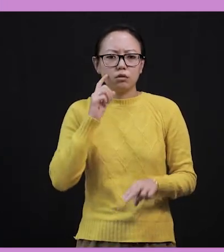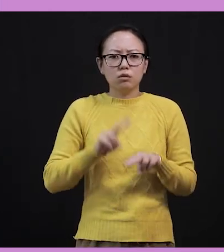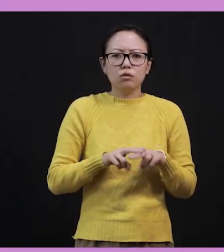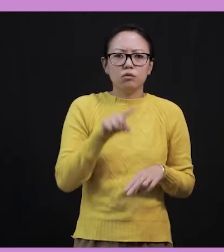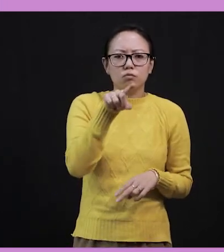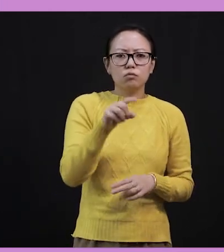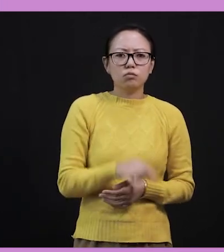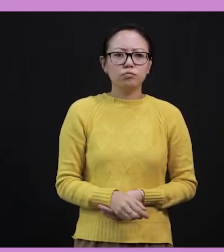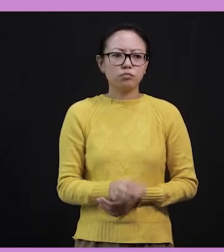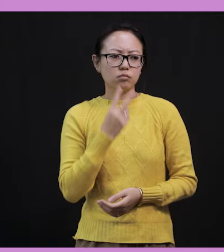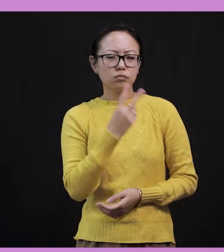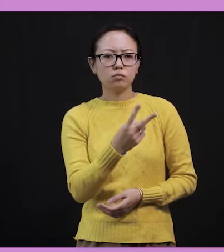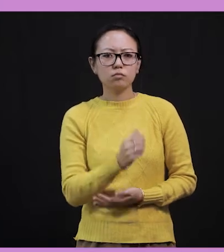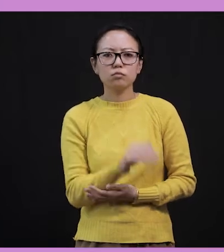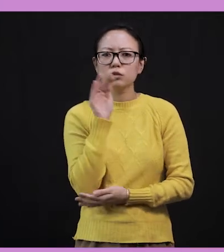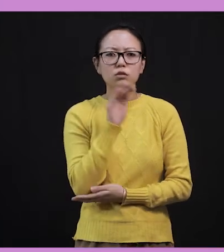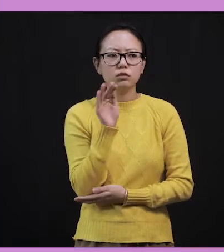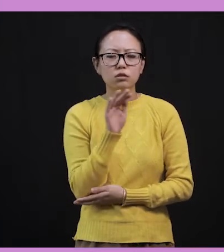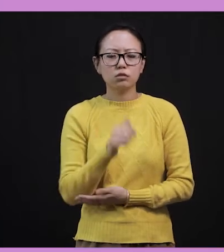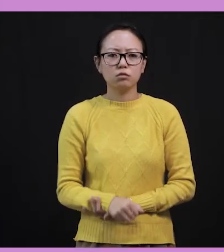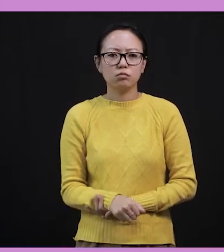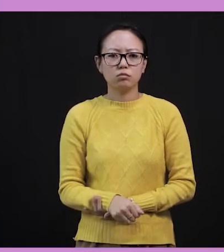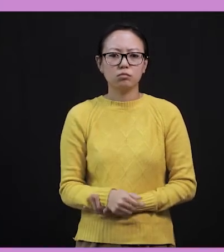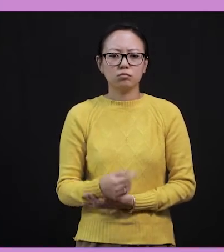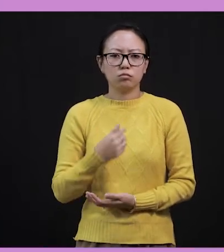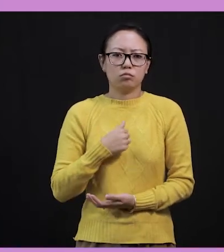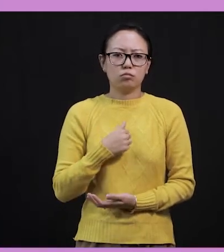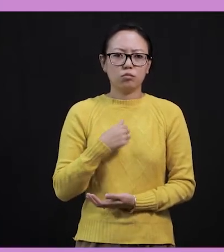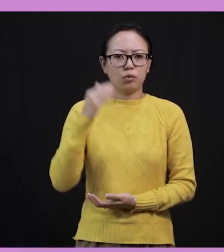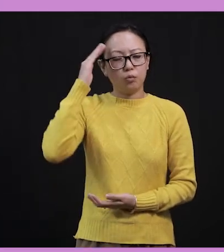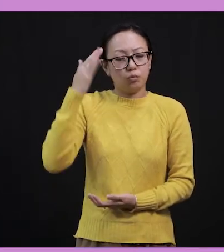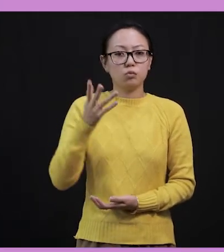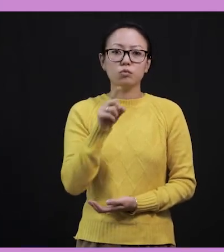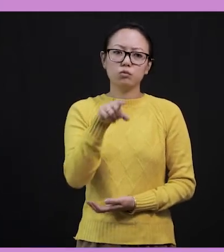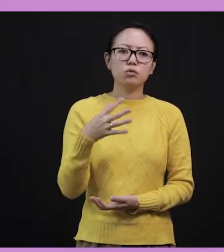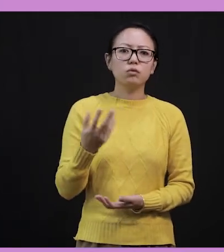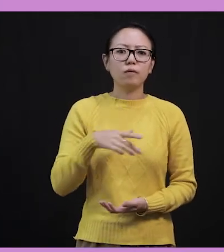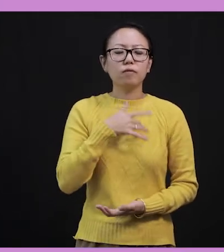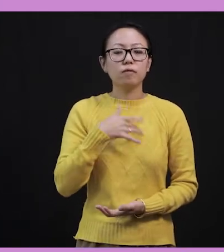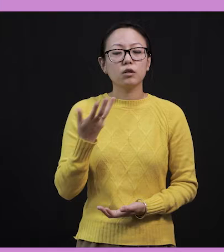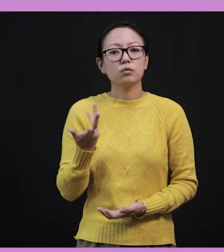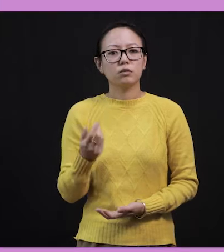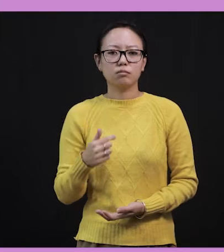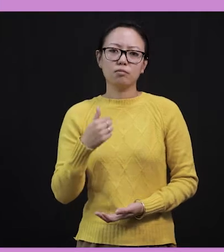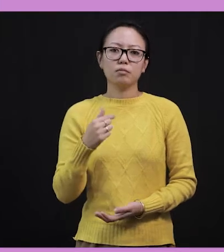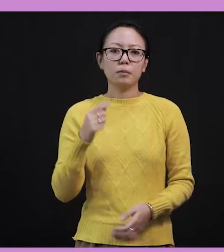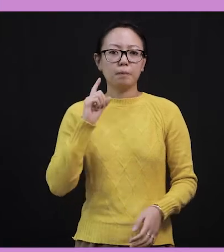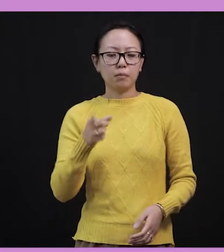me, I don't know about you, but the moment I see a snake, there is some kind of a shiver in my